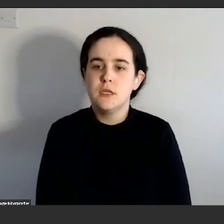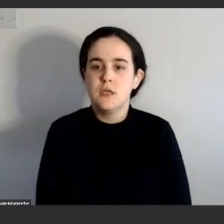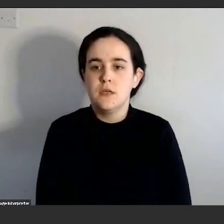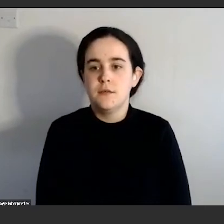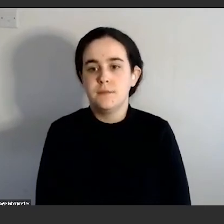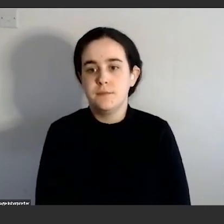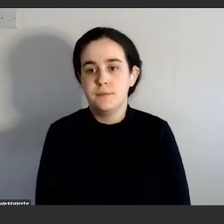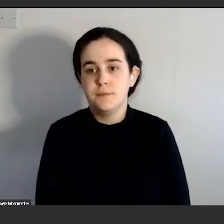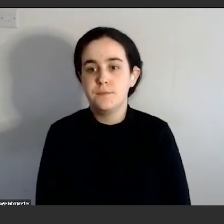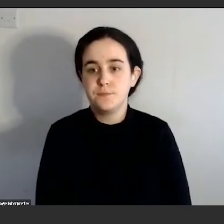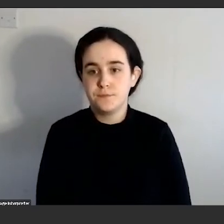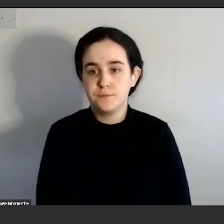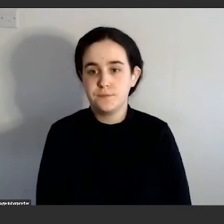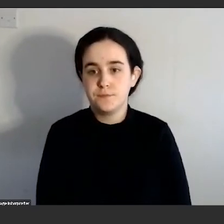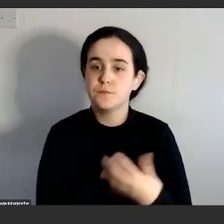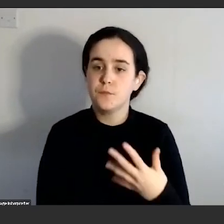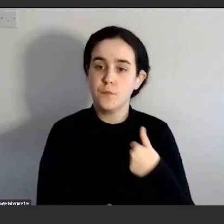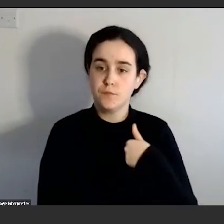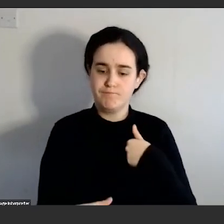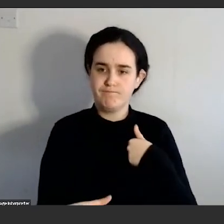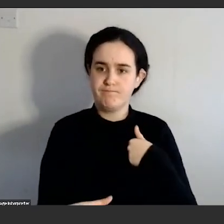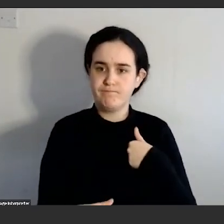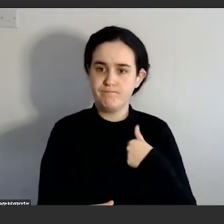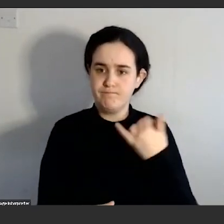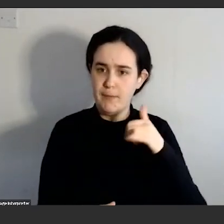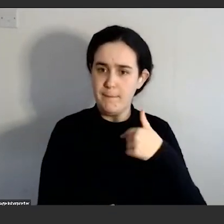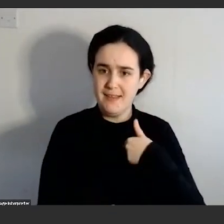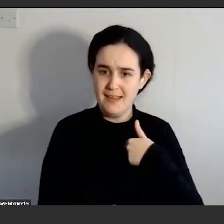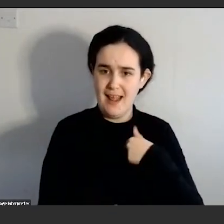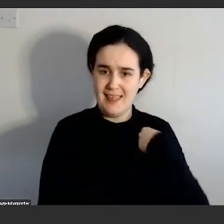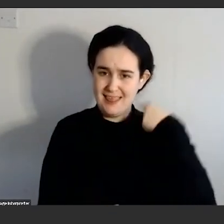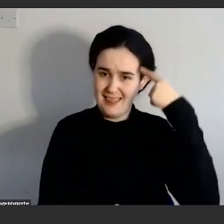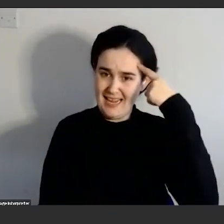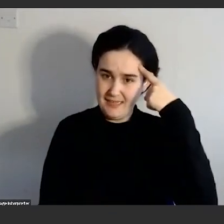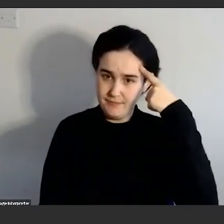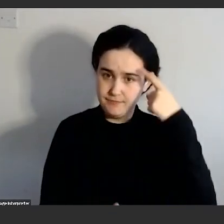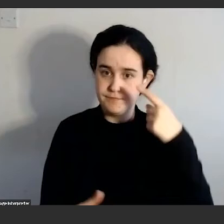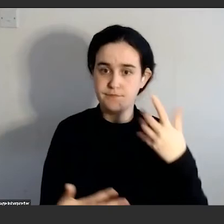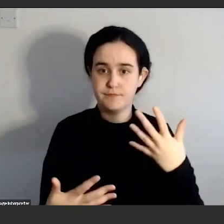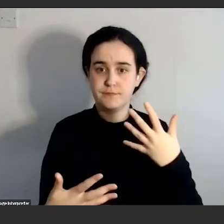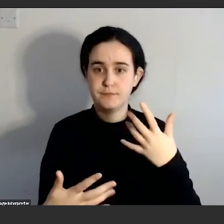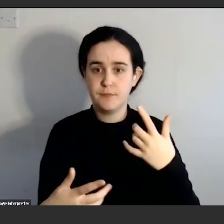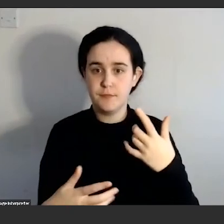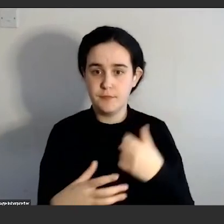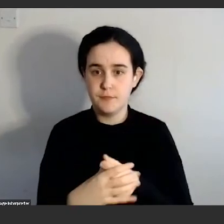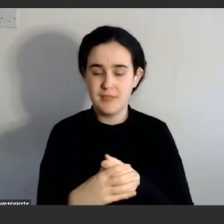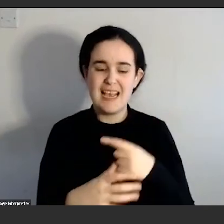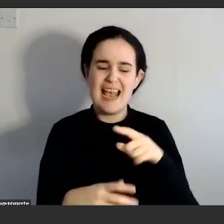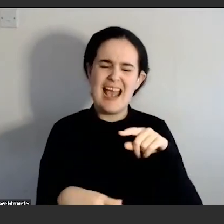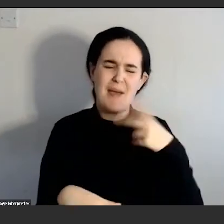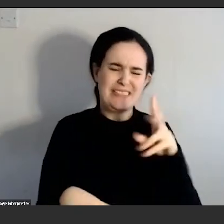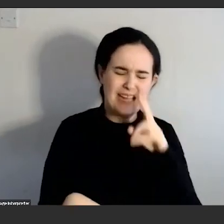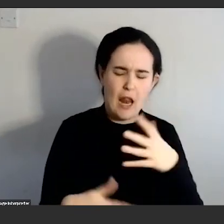Global Disability Summit. Governments, multilaterals, others will come together and they'll make commitments, including commitments to inclusive health. And that